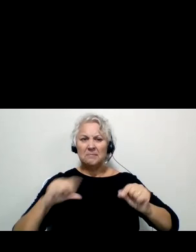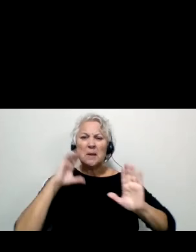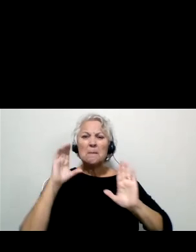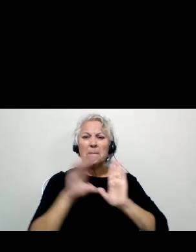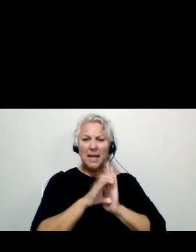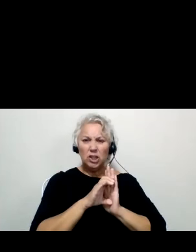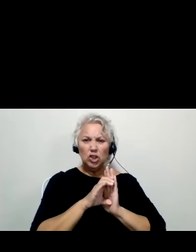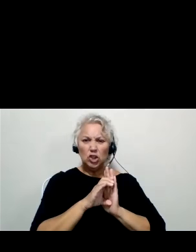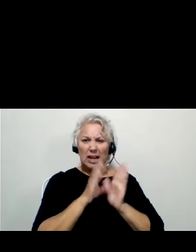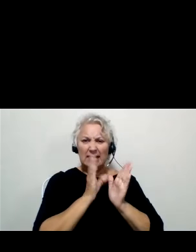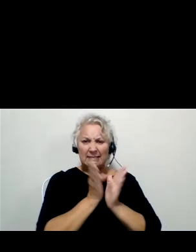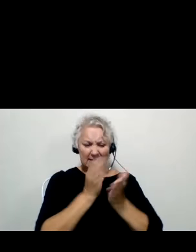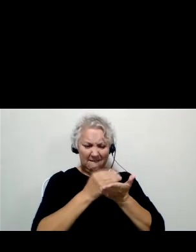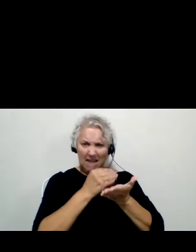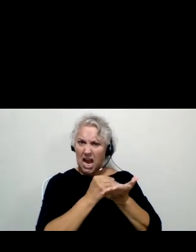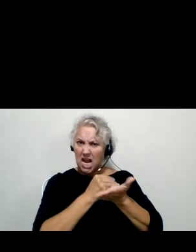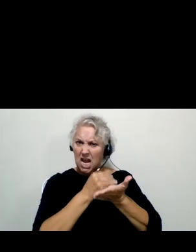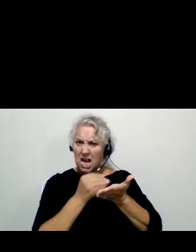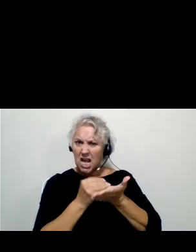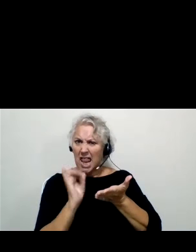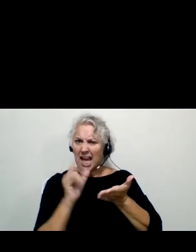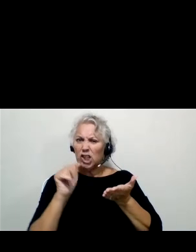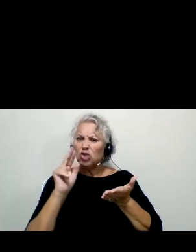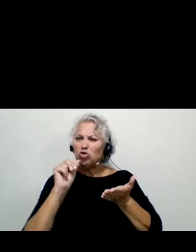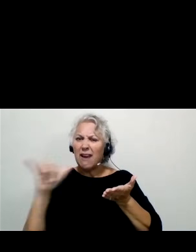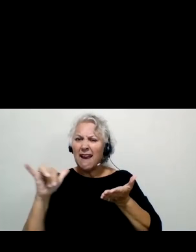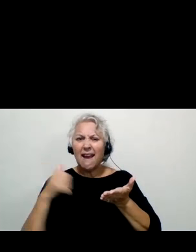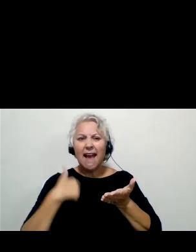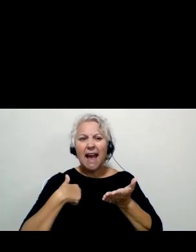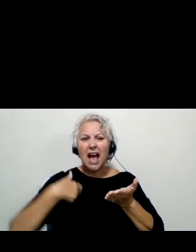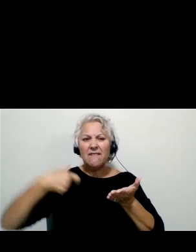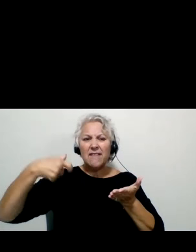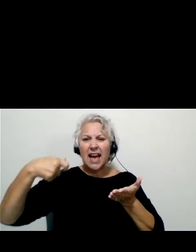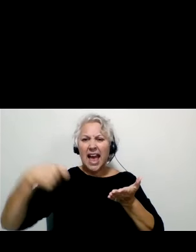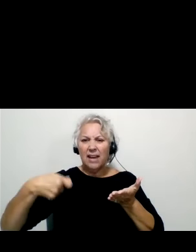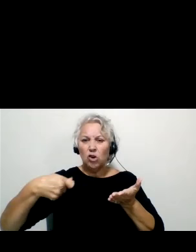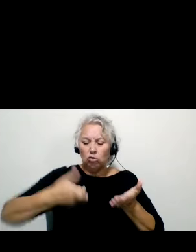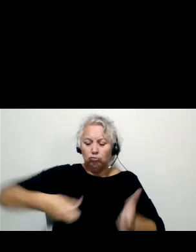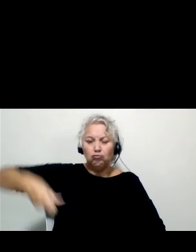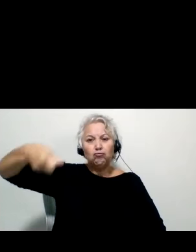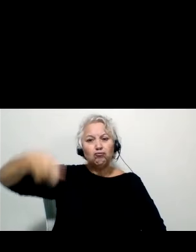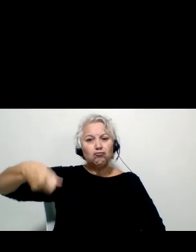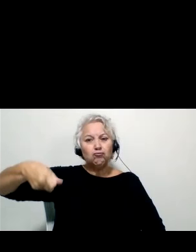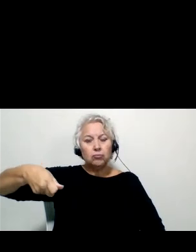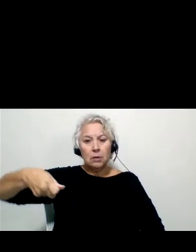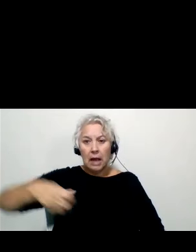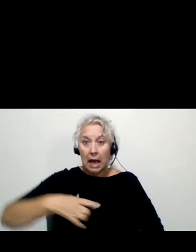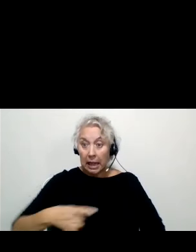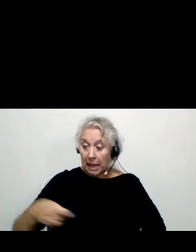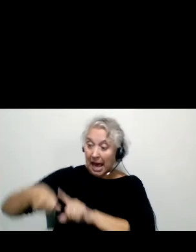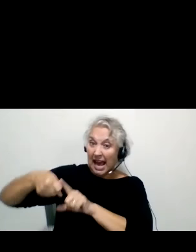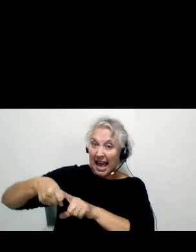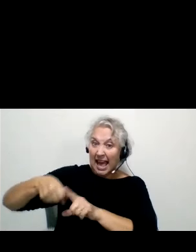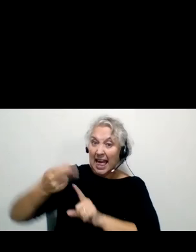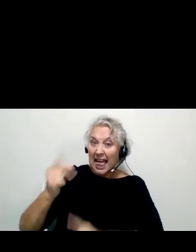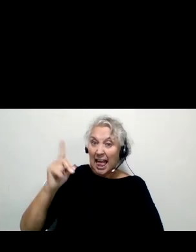that are divided into kind of trays. It also has a handle on the end so you can carry it. What I like about the handle is it can be carried